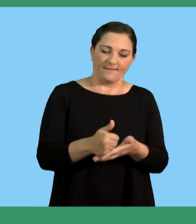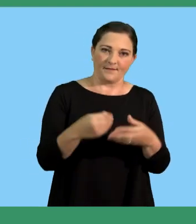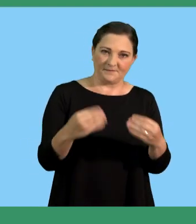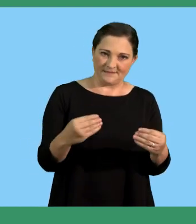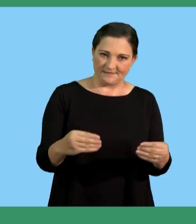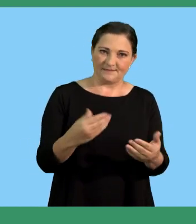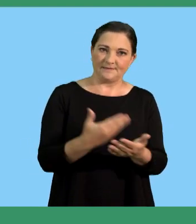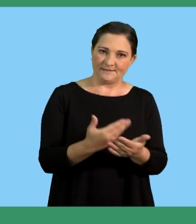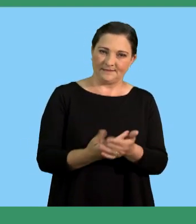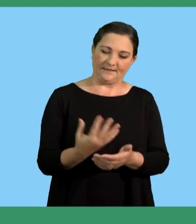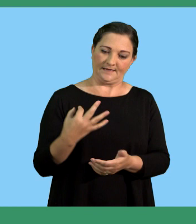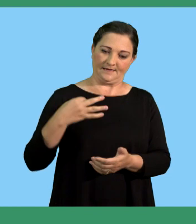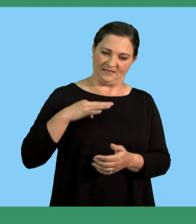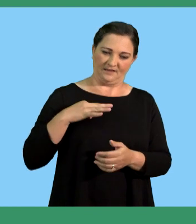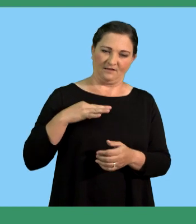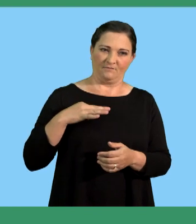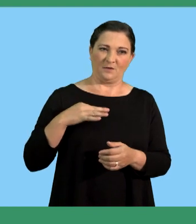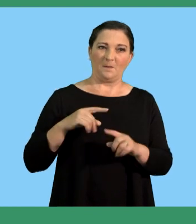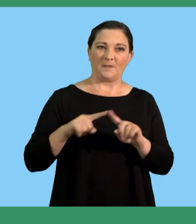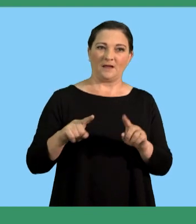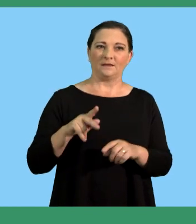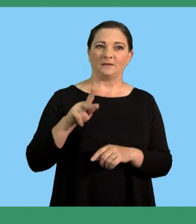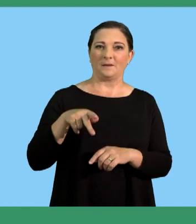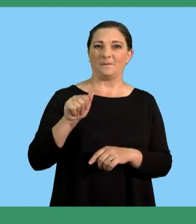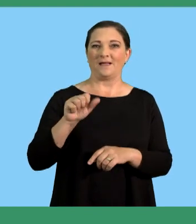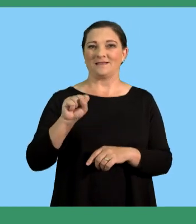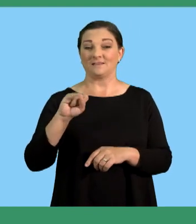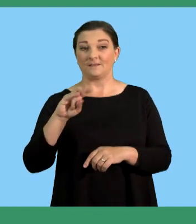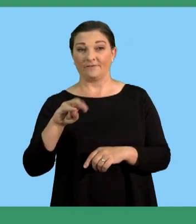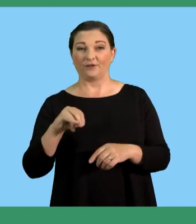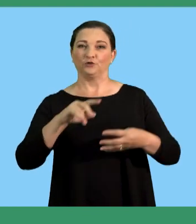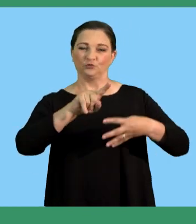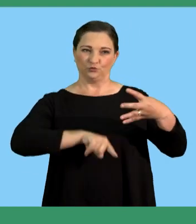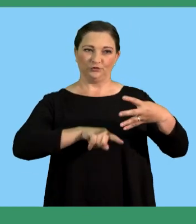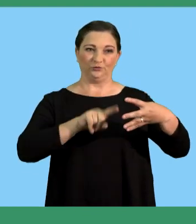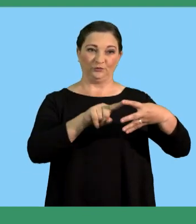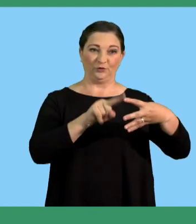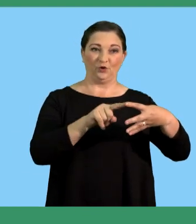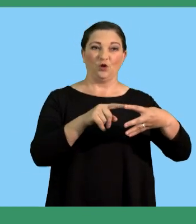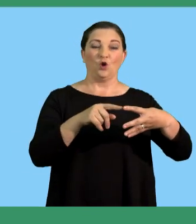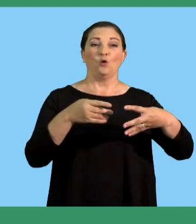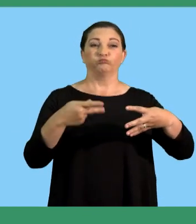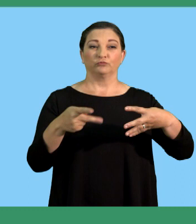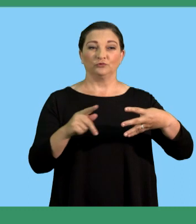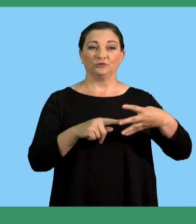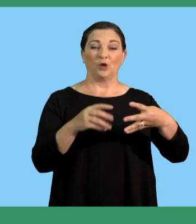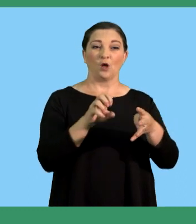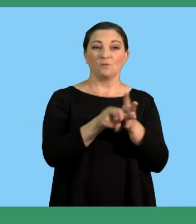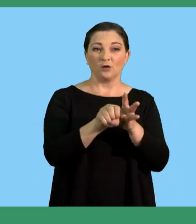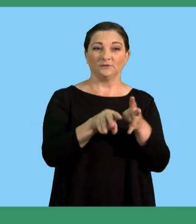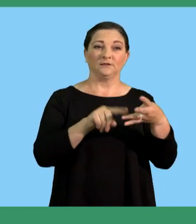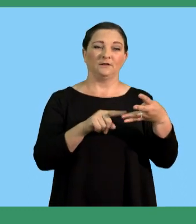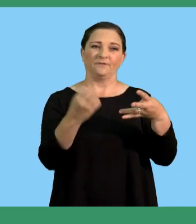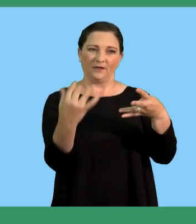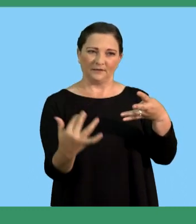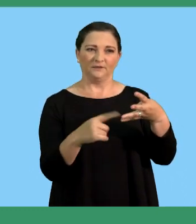passive income. Is it the production function? Is it the marketing? Is it the financial? Or is it the accounting